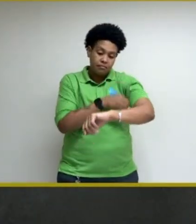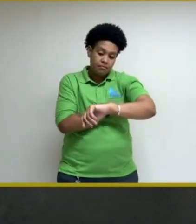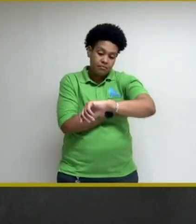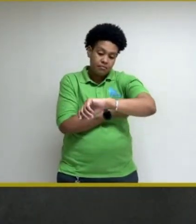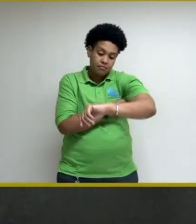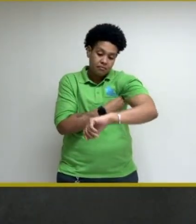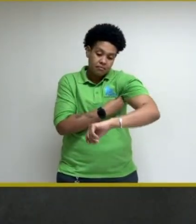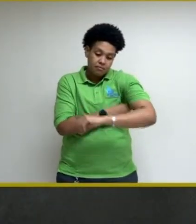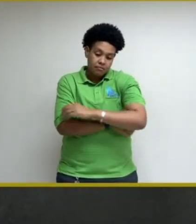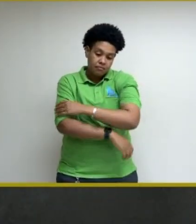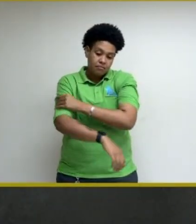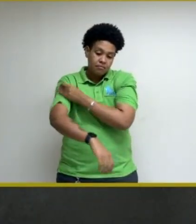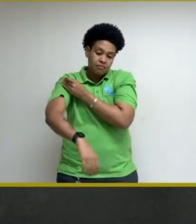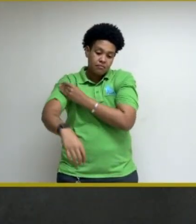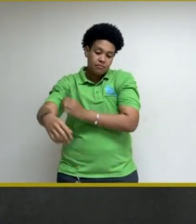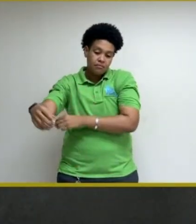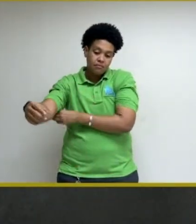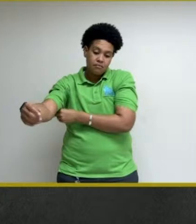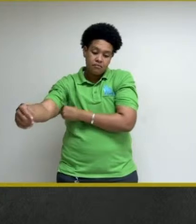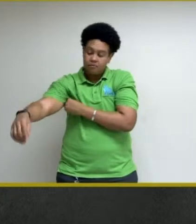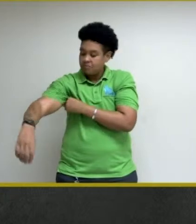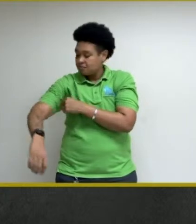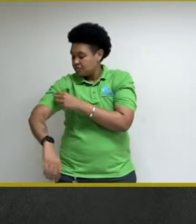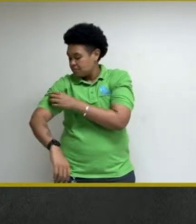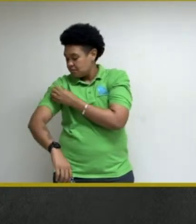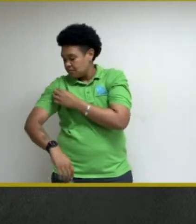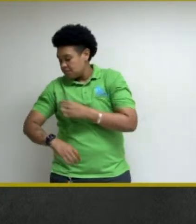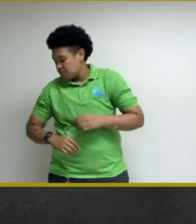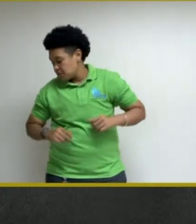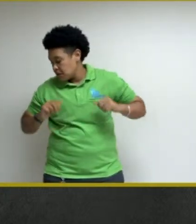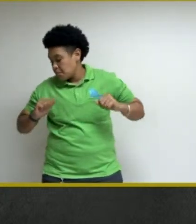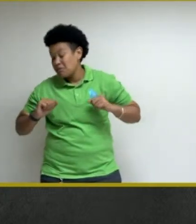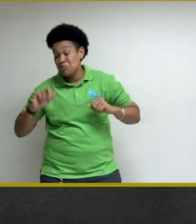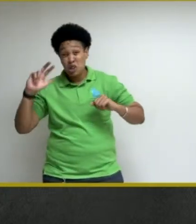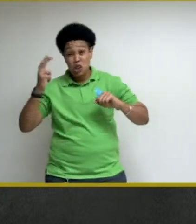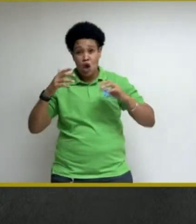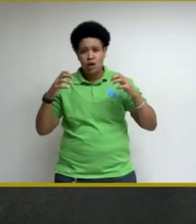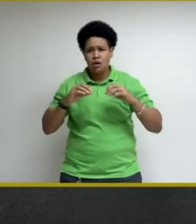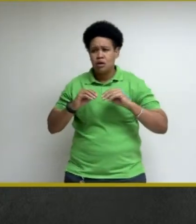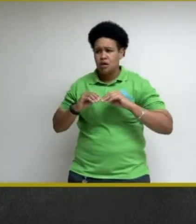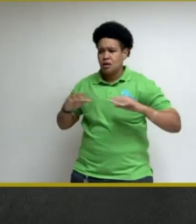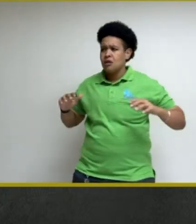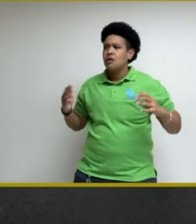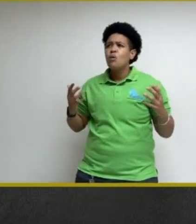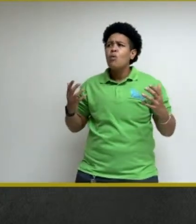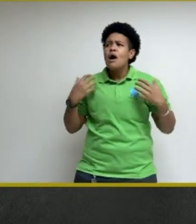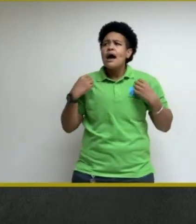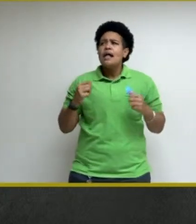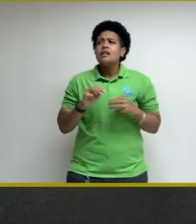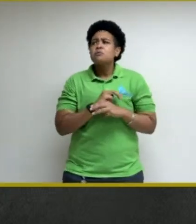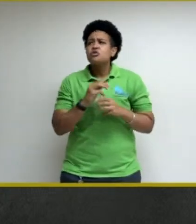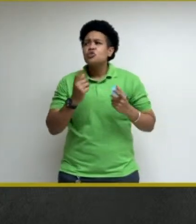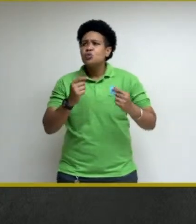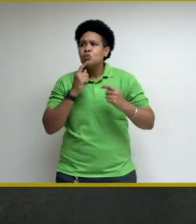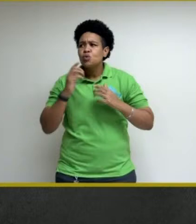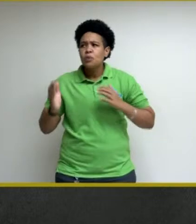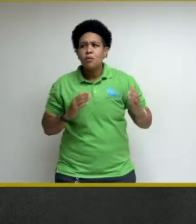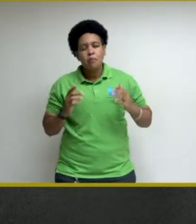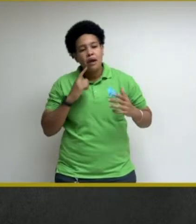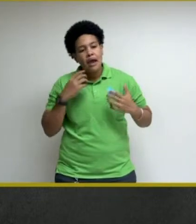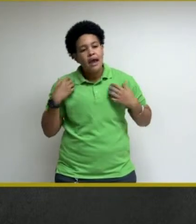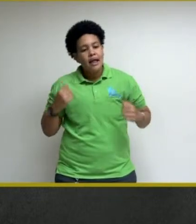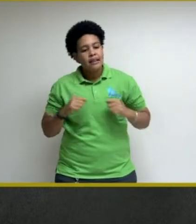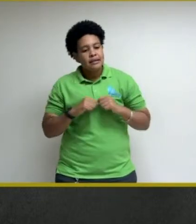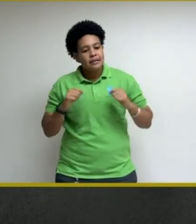In light of the possibility of a third wave, what's the health ministry doing to prepare in terms of preparing health